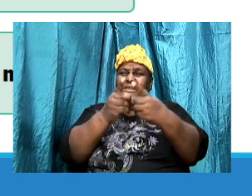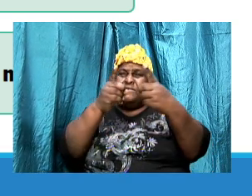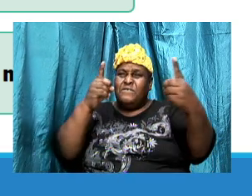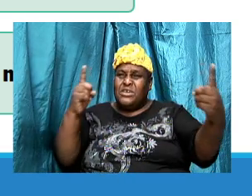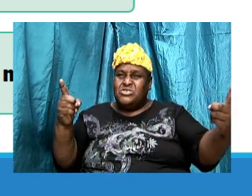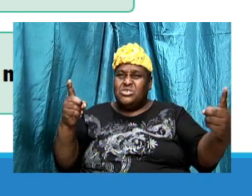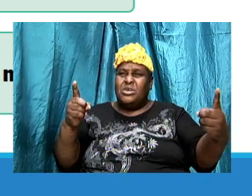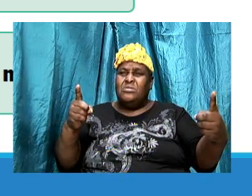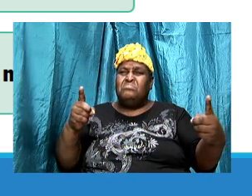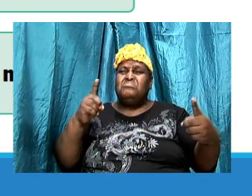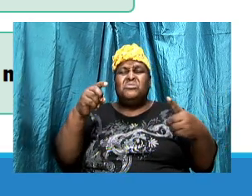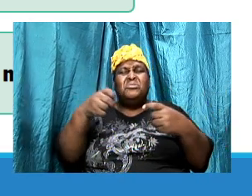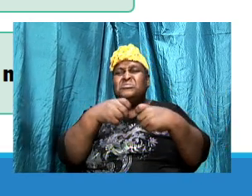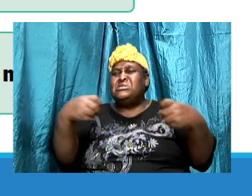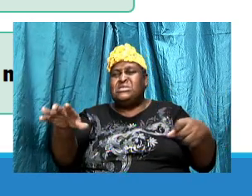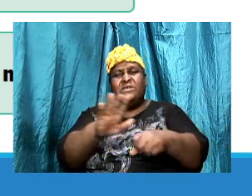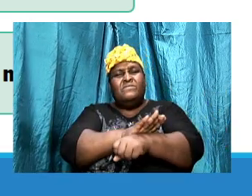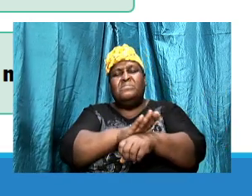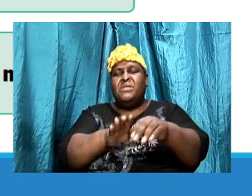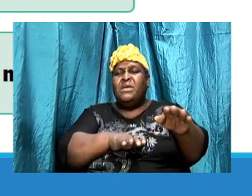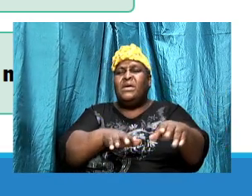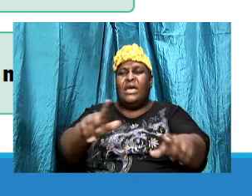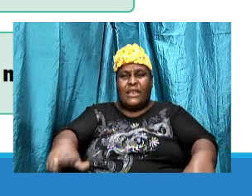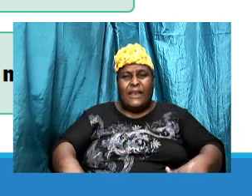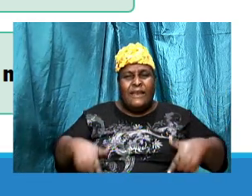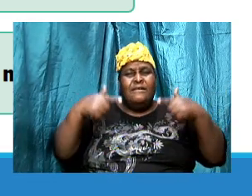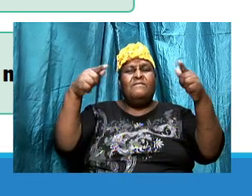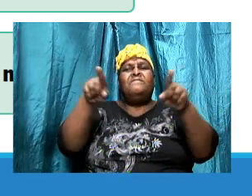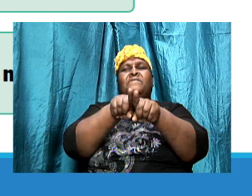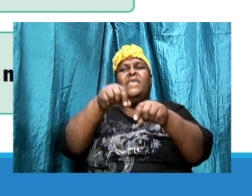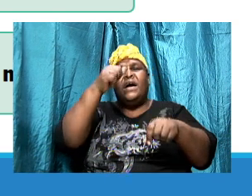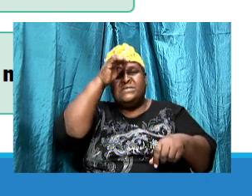as men?" So first thing I want